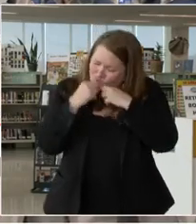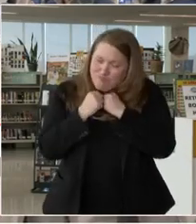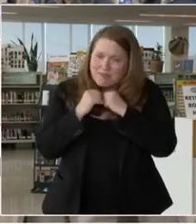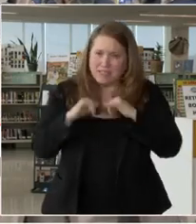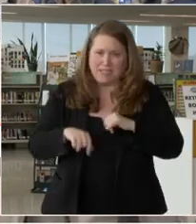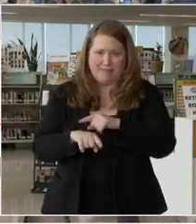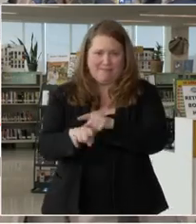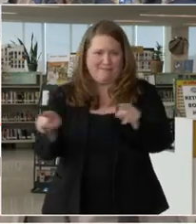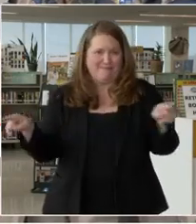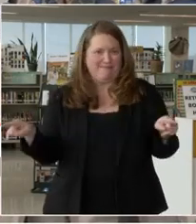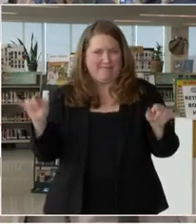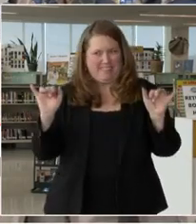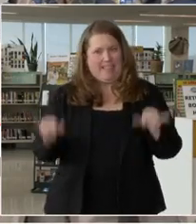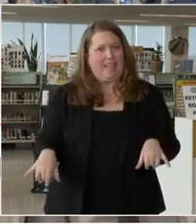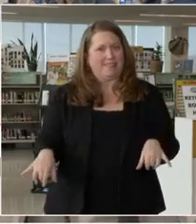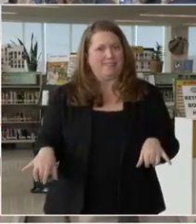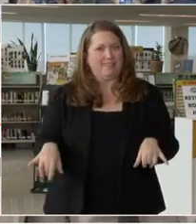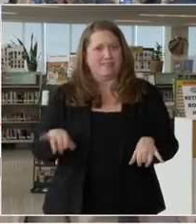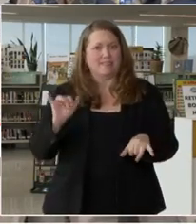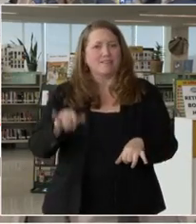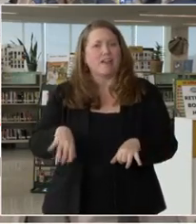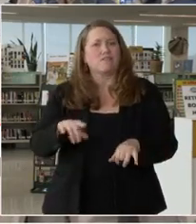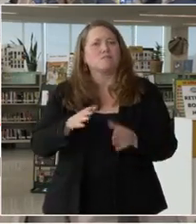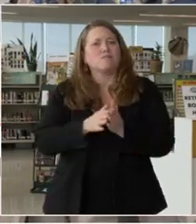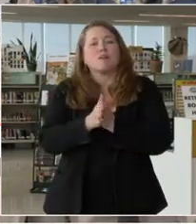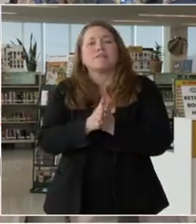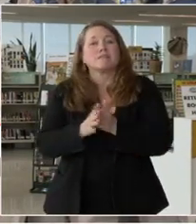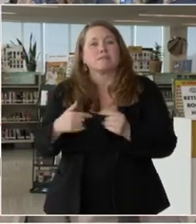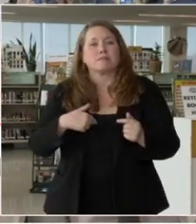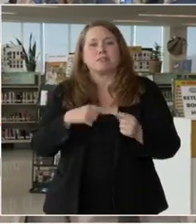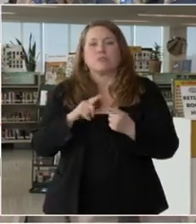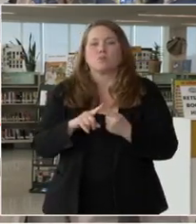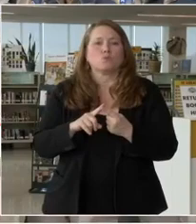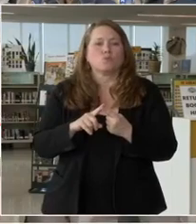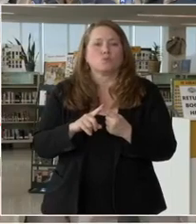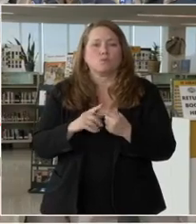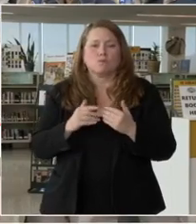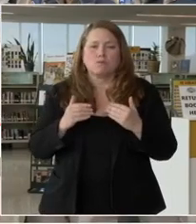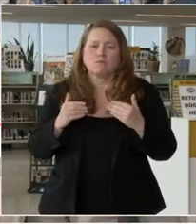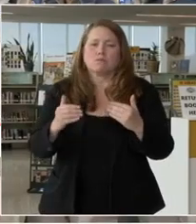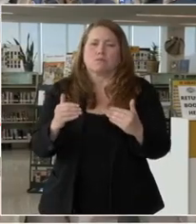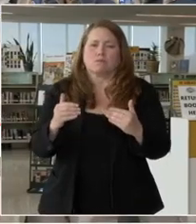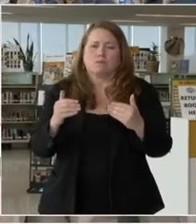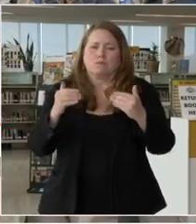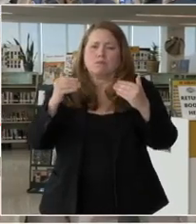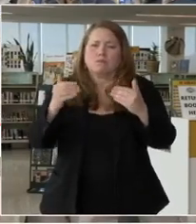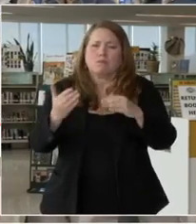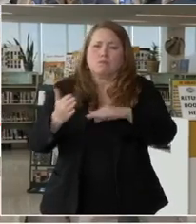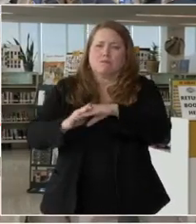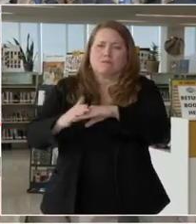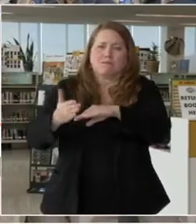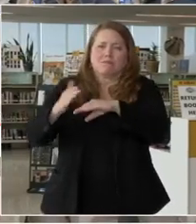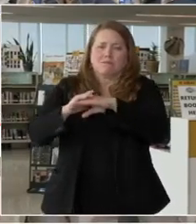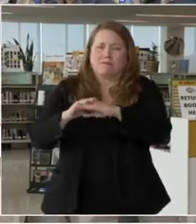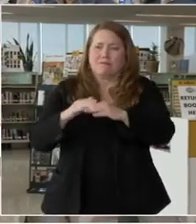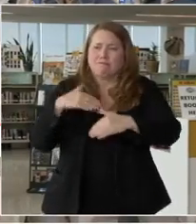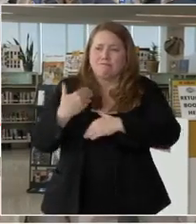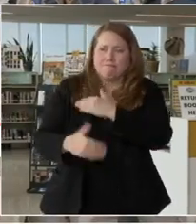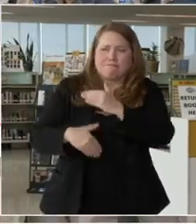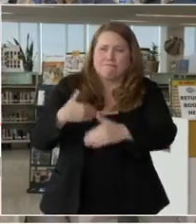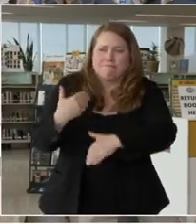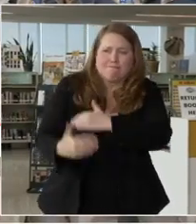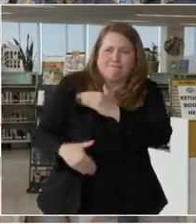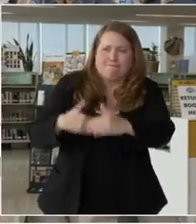love, right? So that really is the thing. What motivated me to, like, kind of move to the next step and move to the next step, move to the next step, was